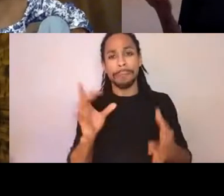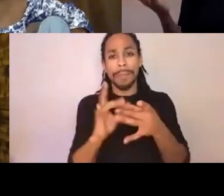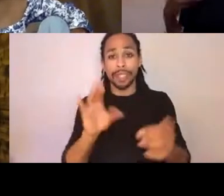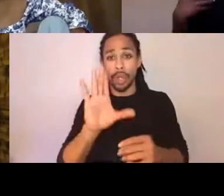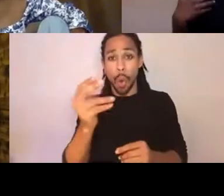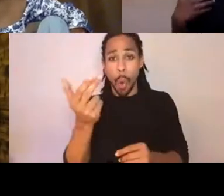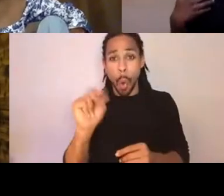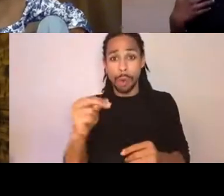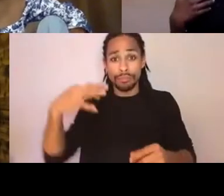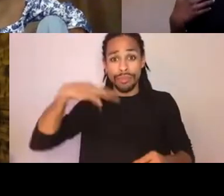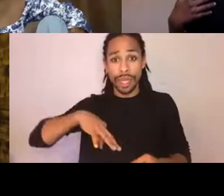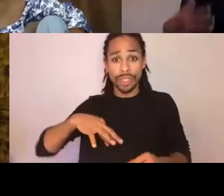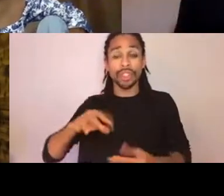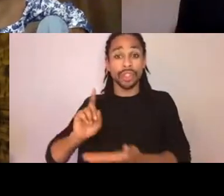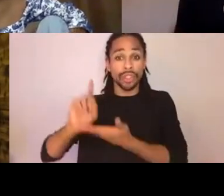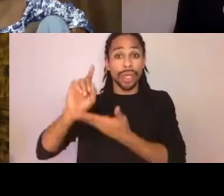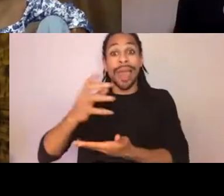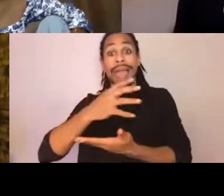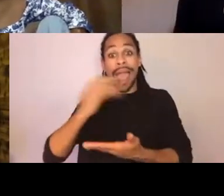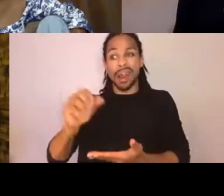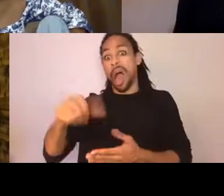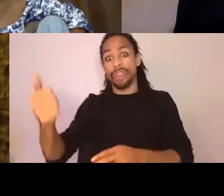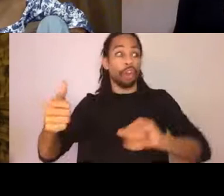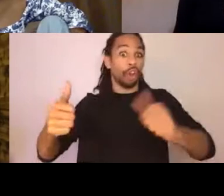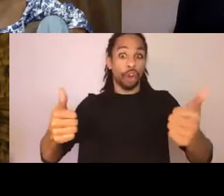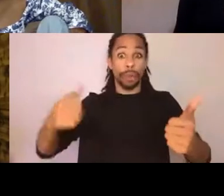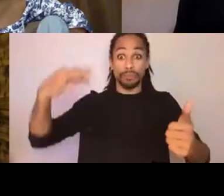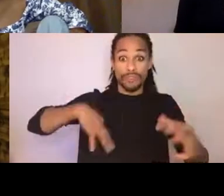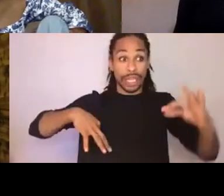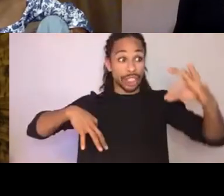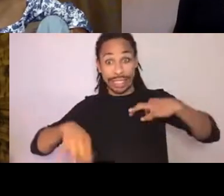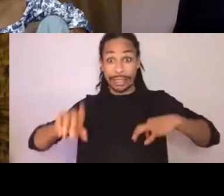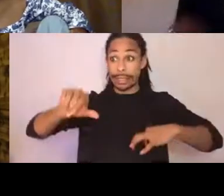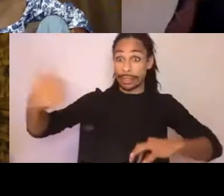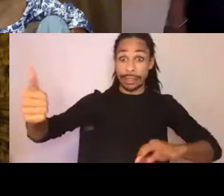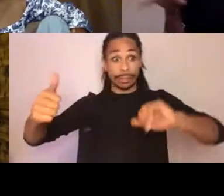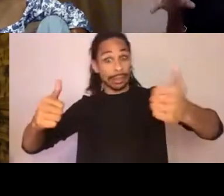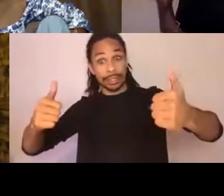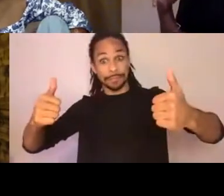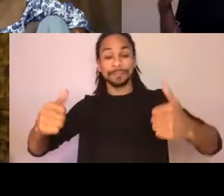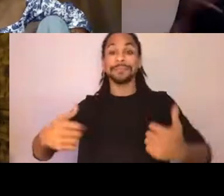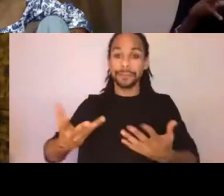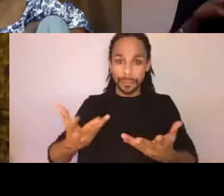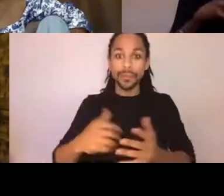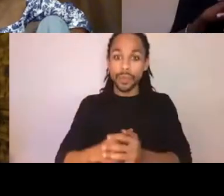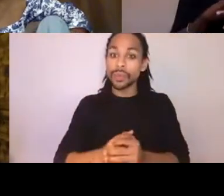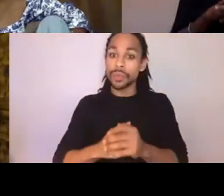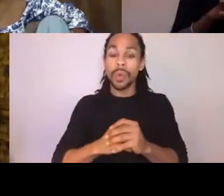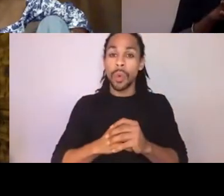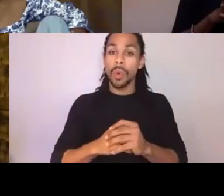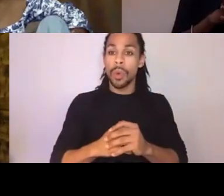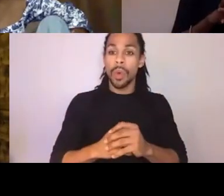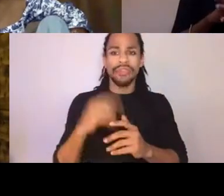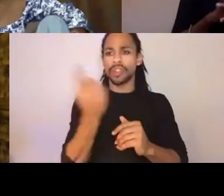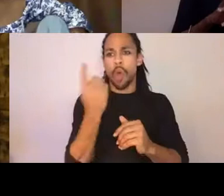when we are trying to movement build. You know, going back again, right, there's always a lot of